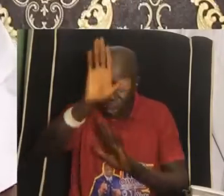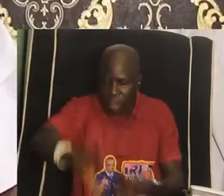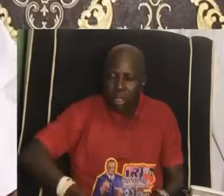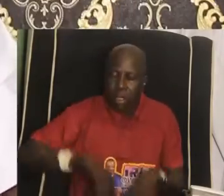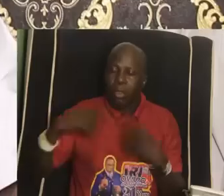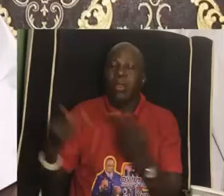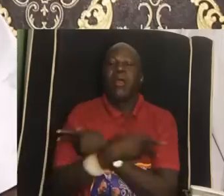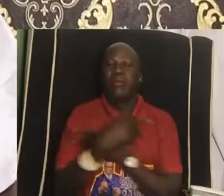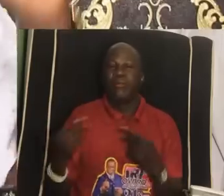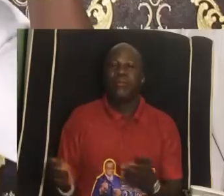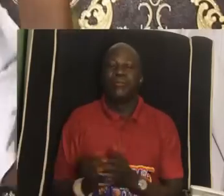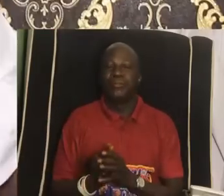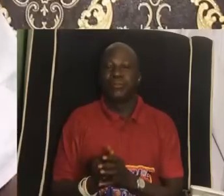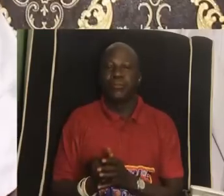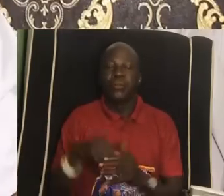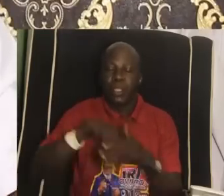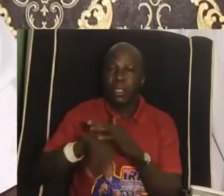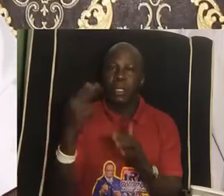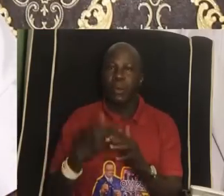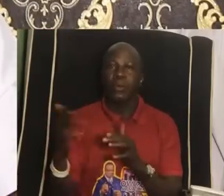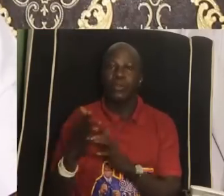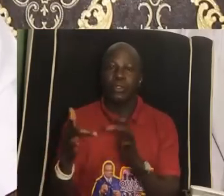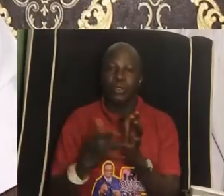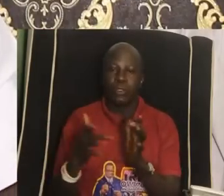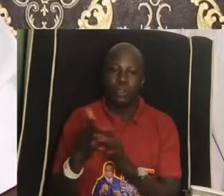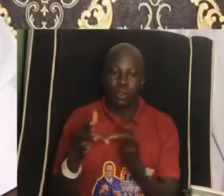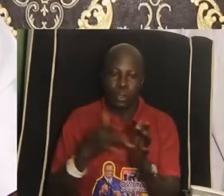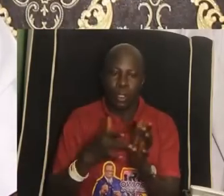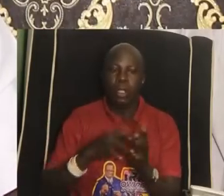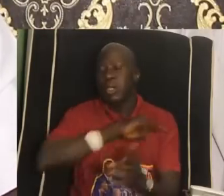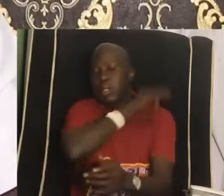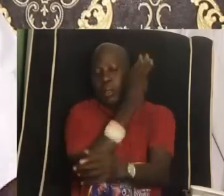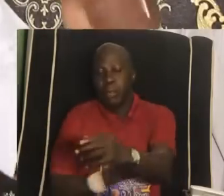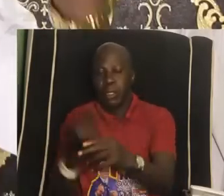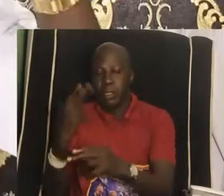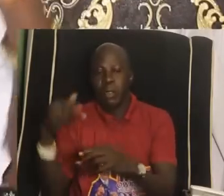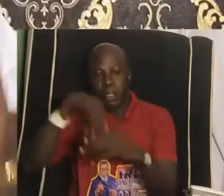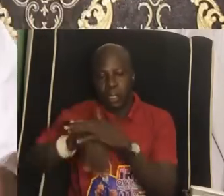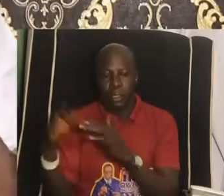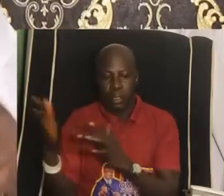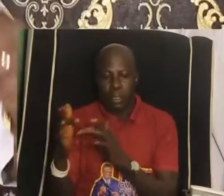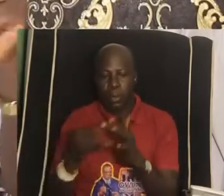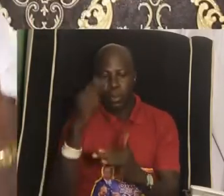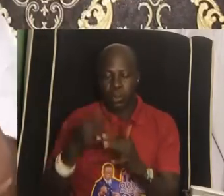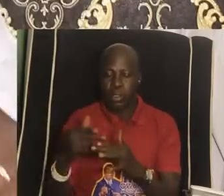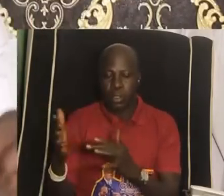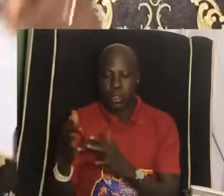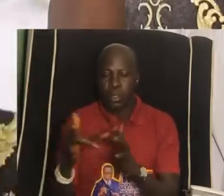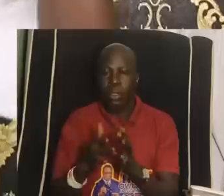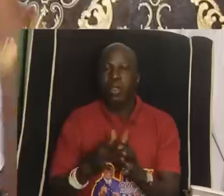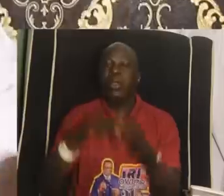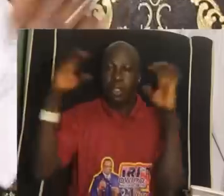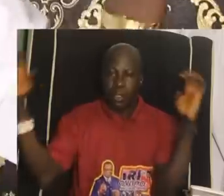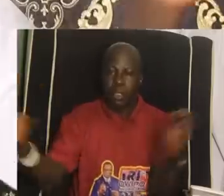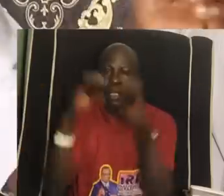Celebration will take place in your life. In the name of Jesus. In the mighty name of Jesus. In the name of Jesus.